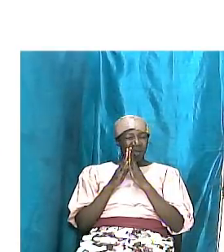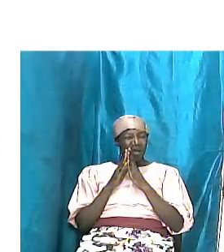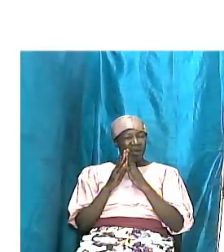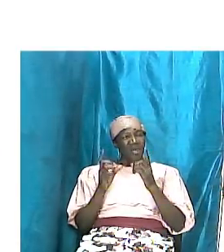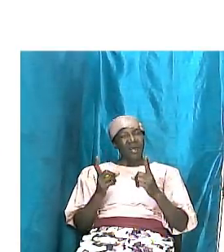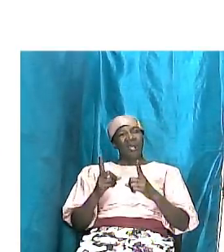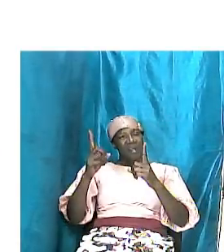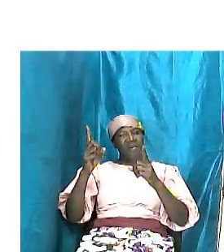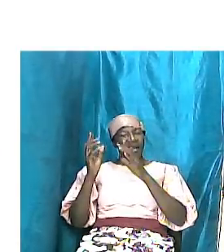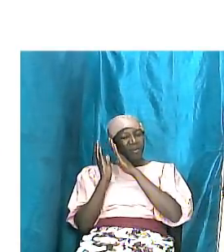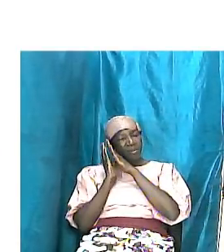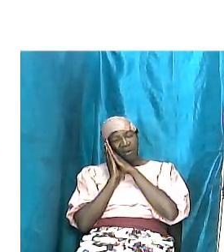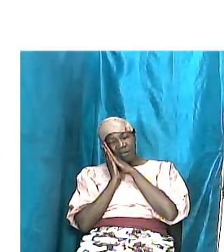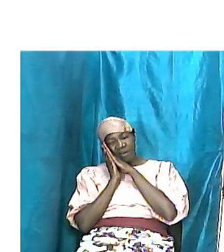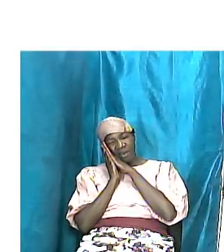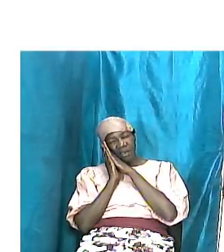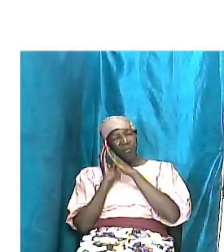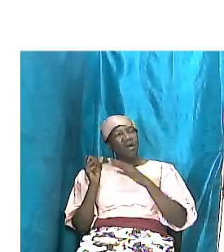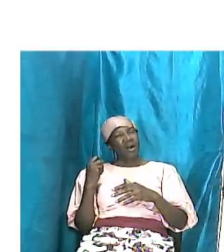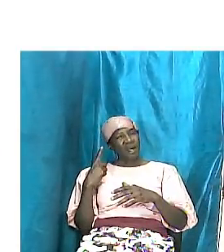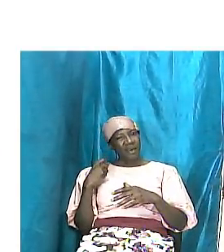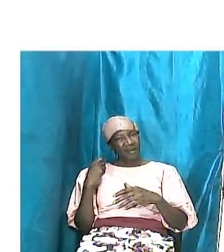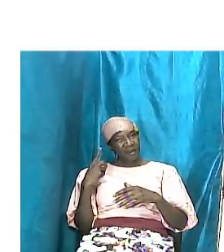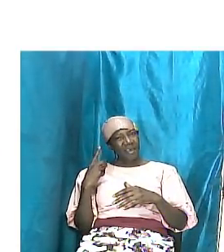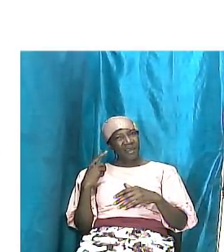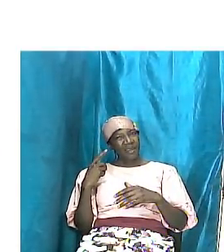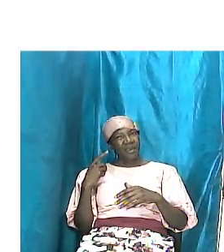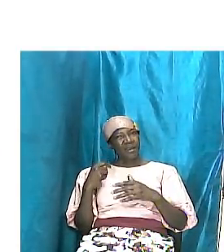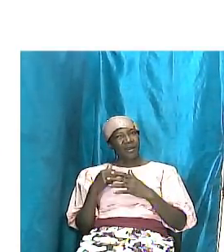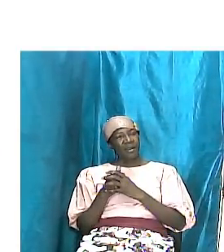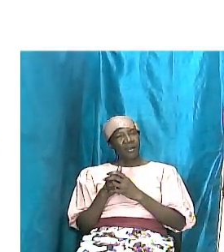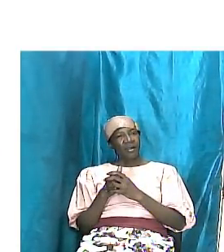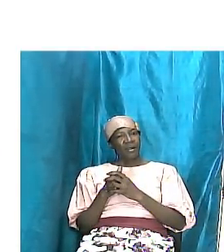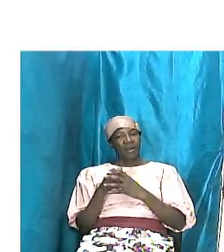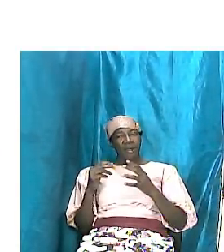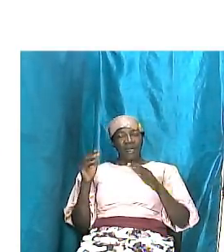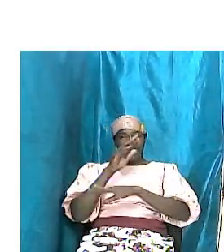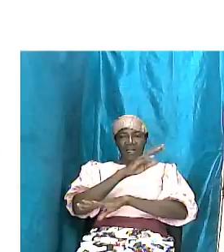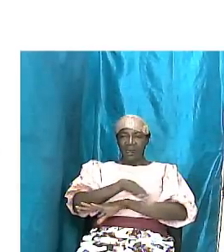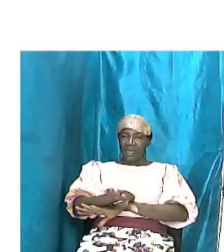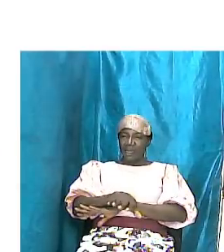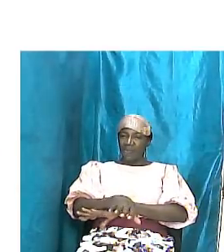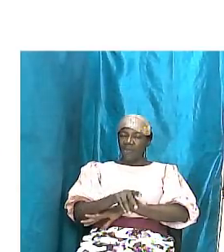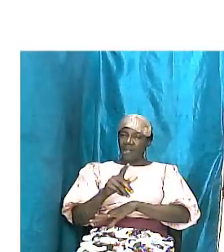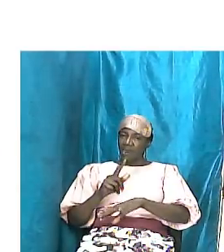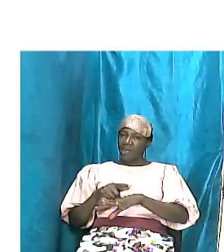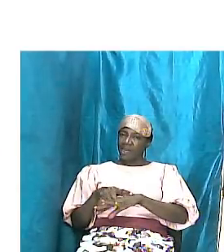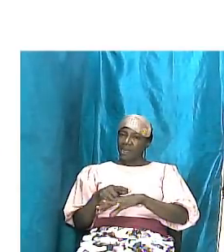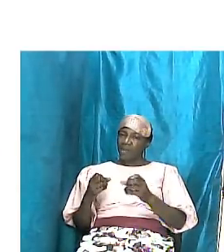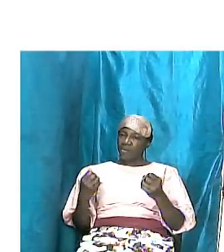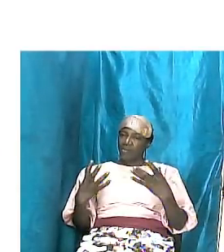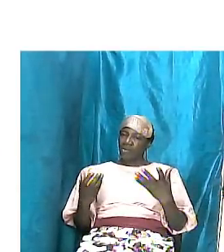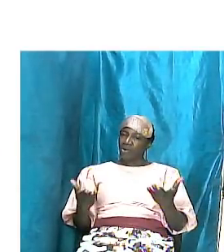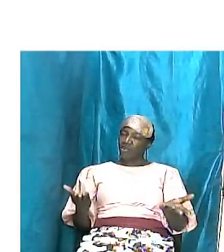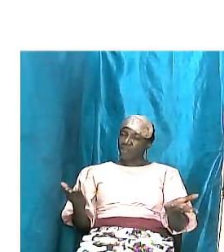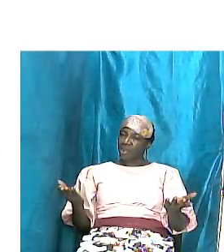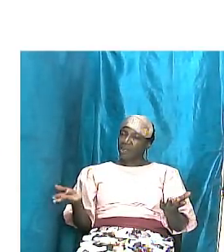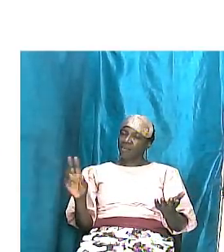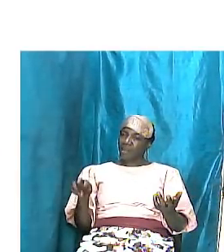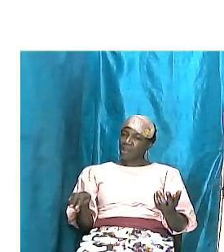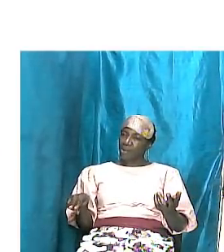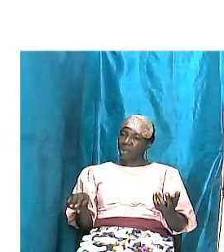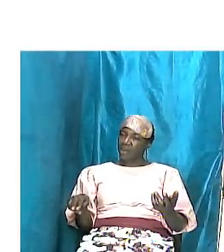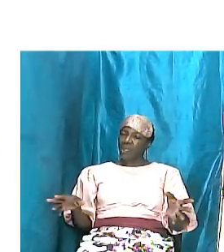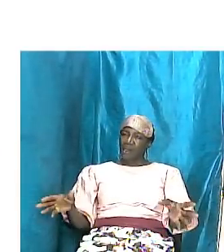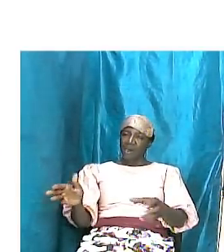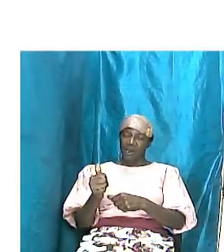asleep. But notice a couple of things happening out this very evening, in between this evening time, a whole lot of things were happening. They